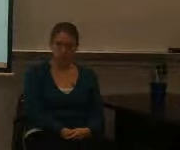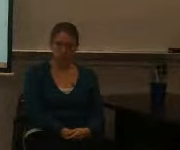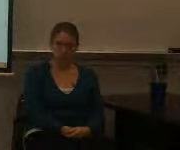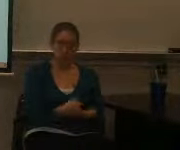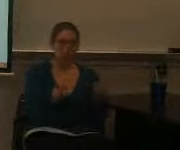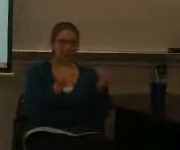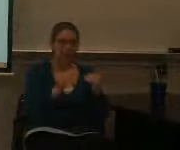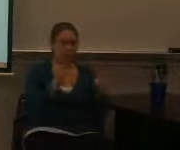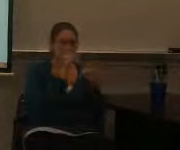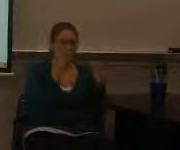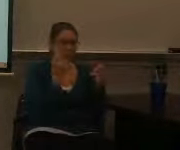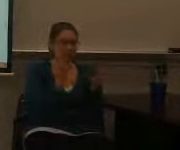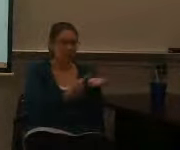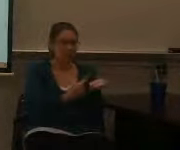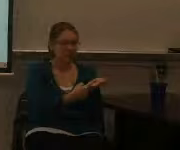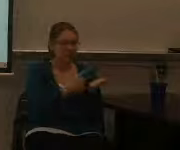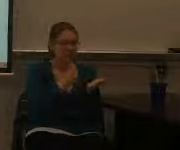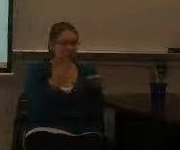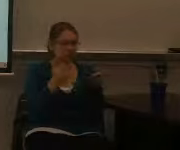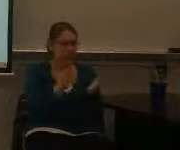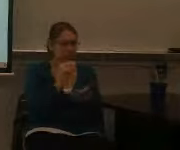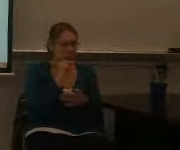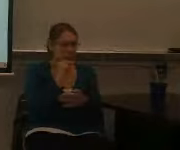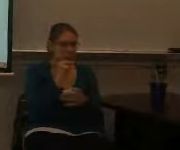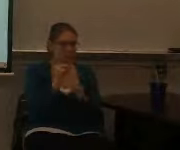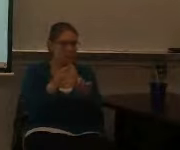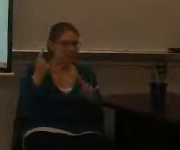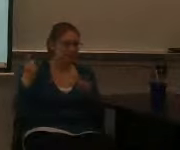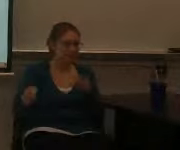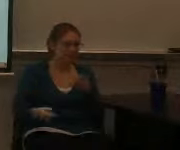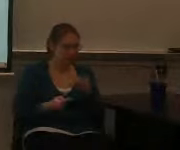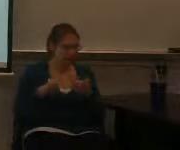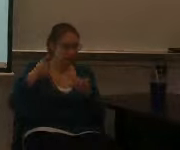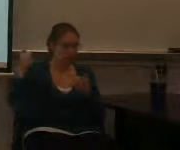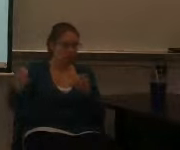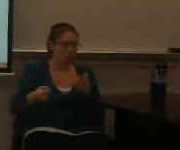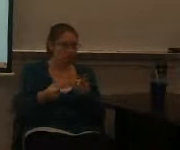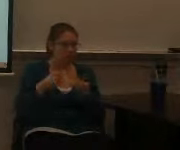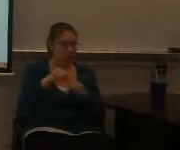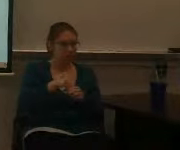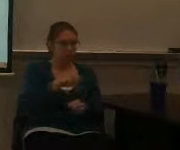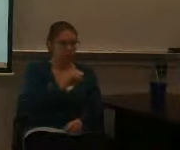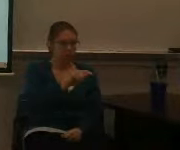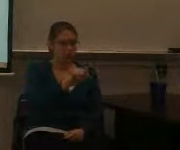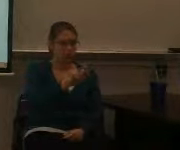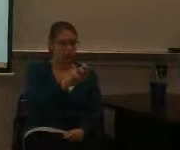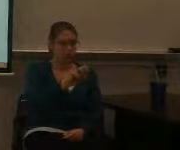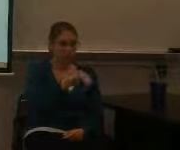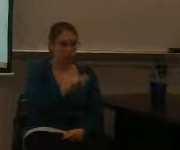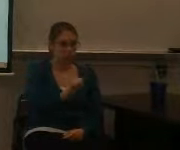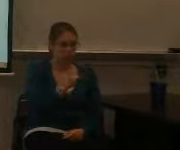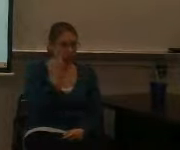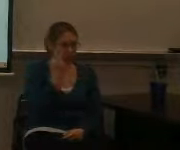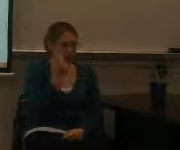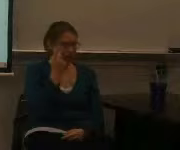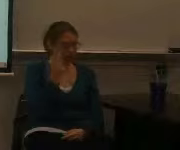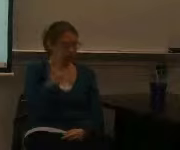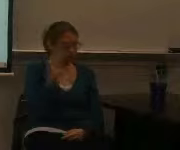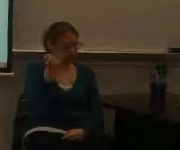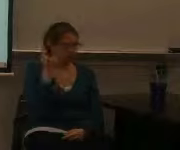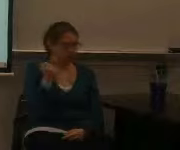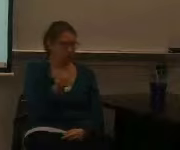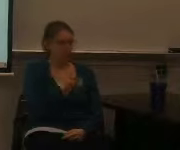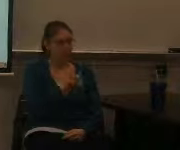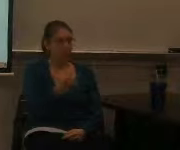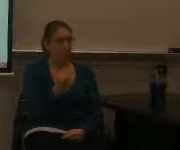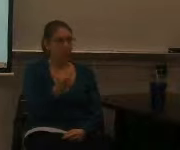The next concept I want to talk about is the way nutrients cycle in streams. And so if you remember back a couple of